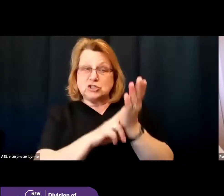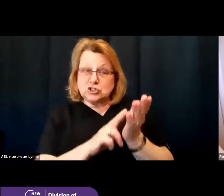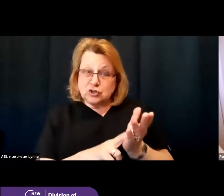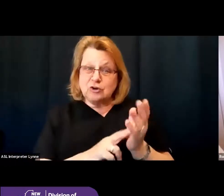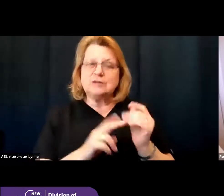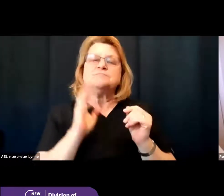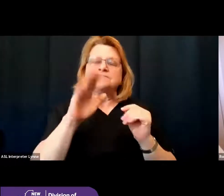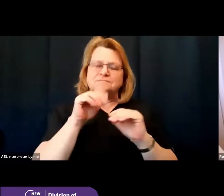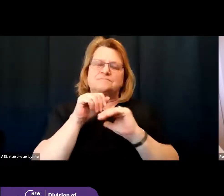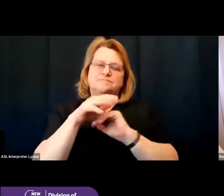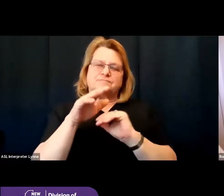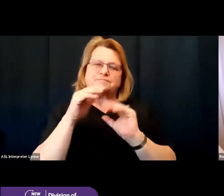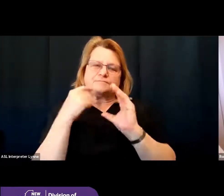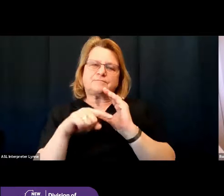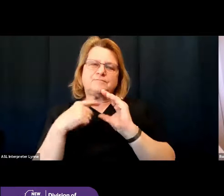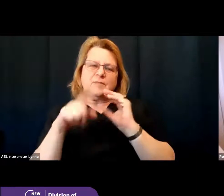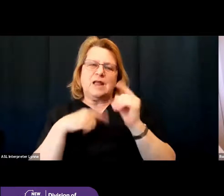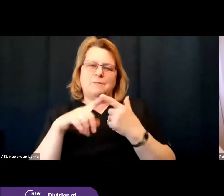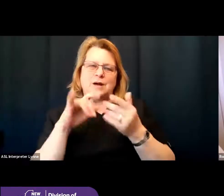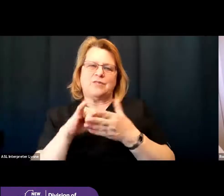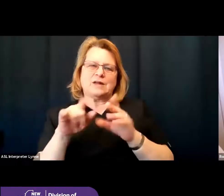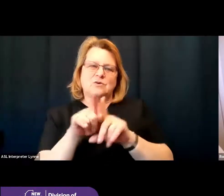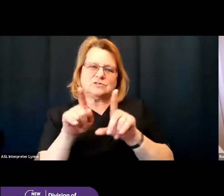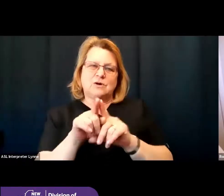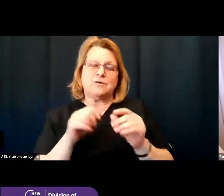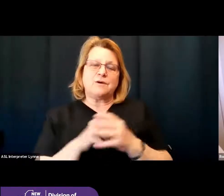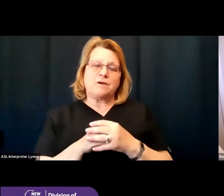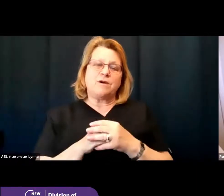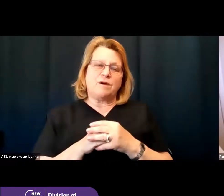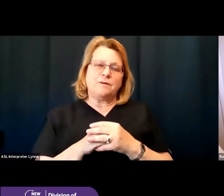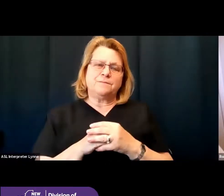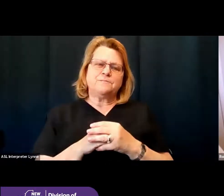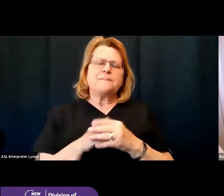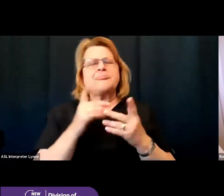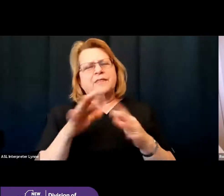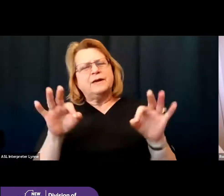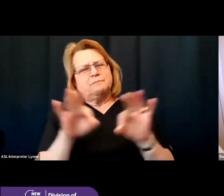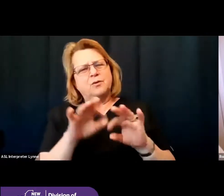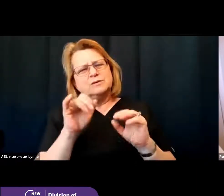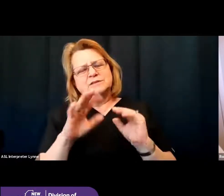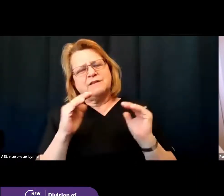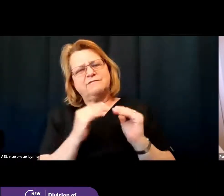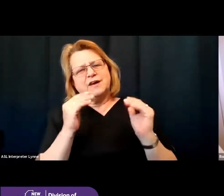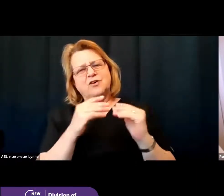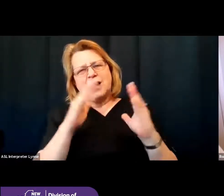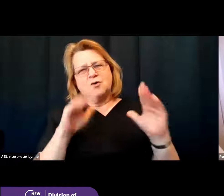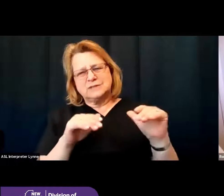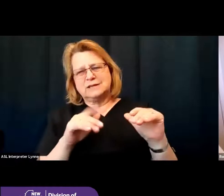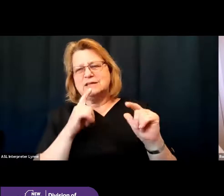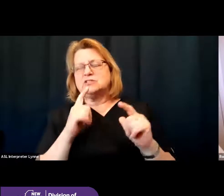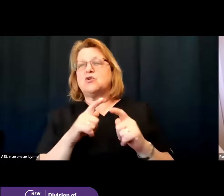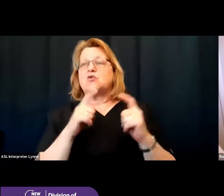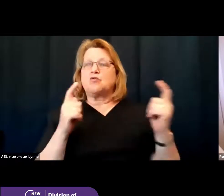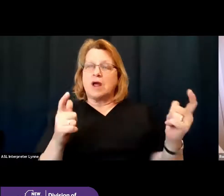sending emails about that as well. The importance of fair housing is so great.